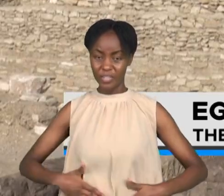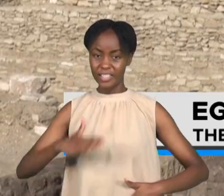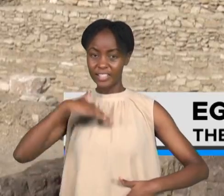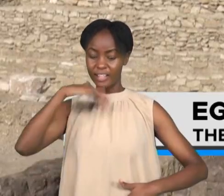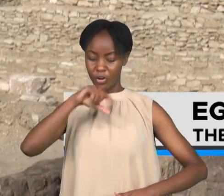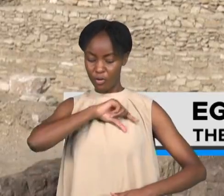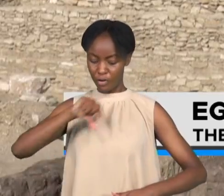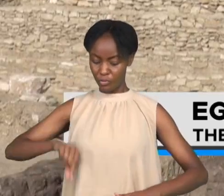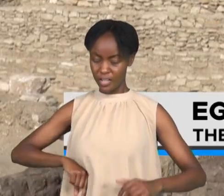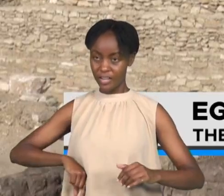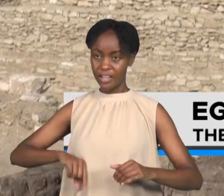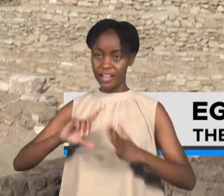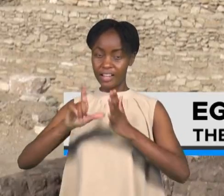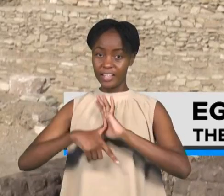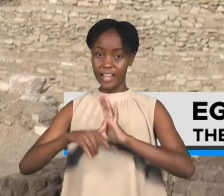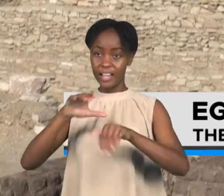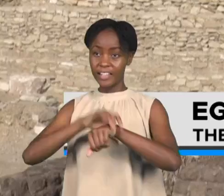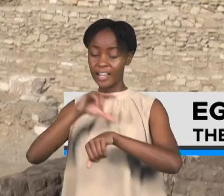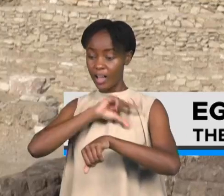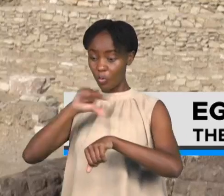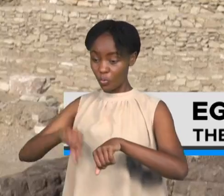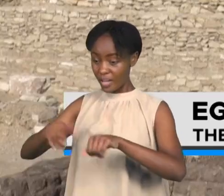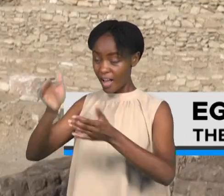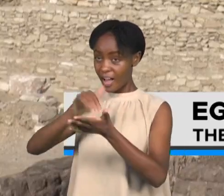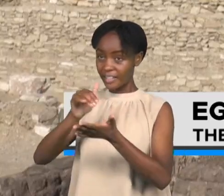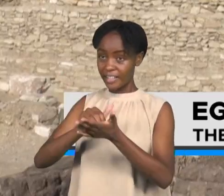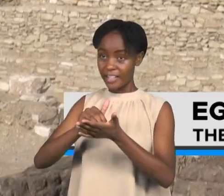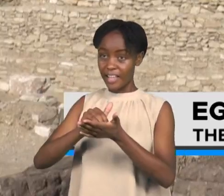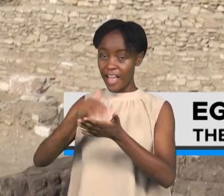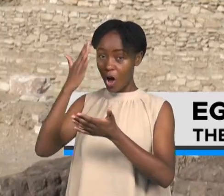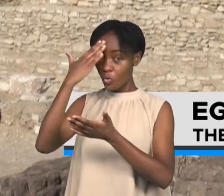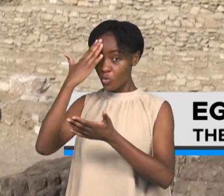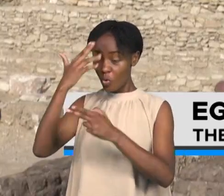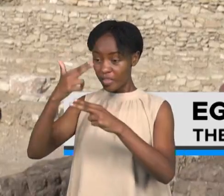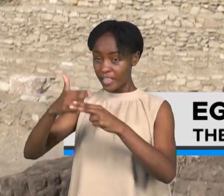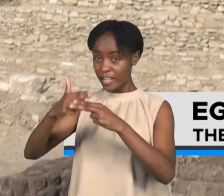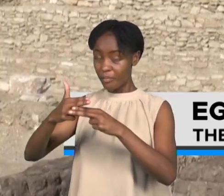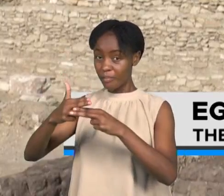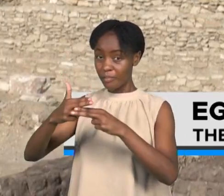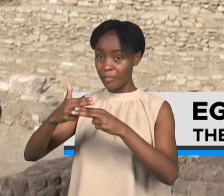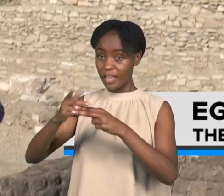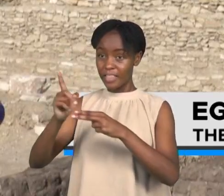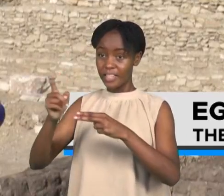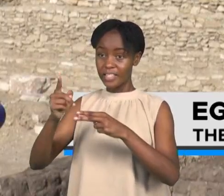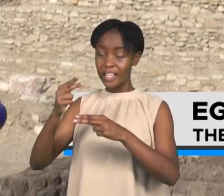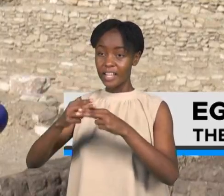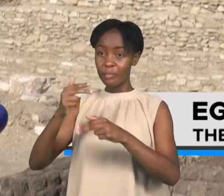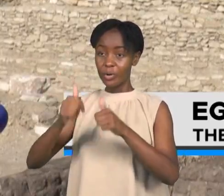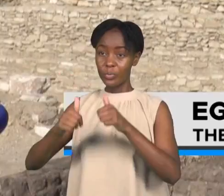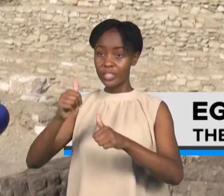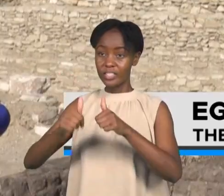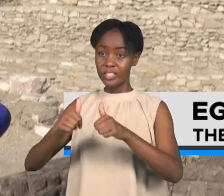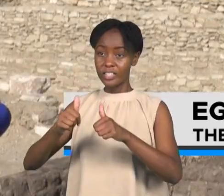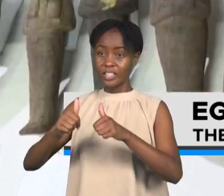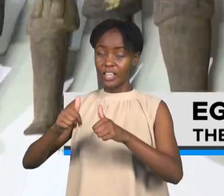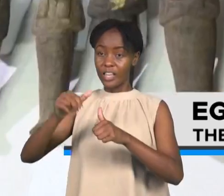yesterday, we found a temple for the pyramid, and we found the name of the queen. Her name was Nit. First time to know this name of the queen in